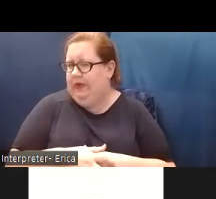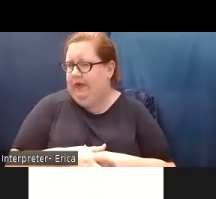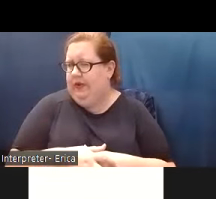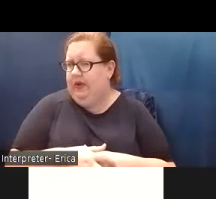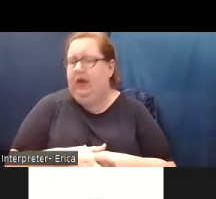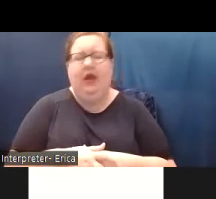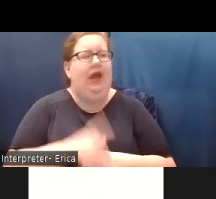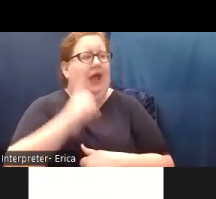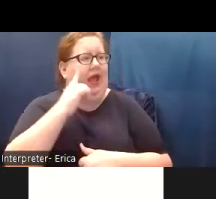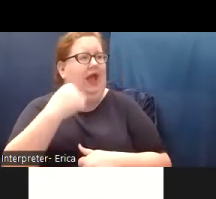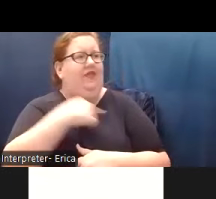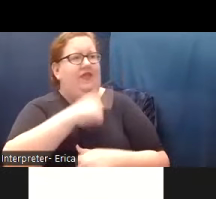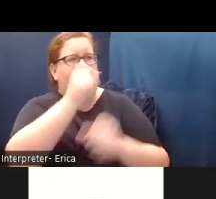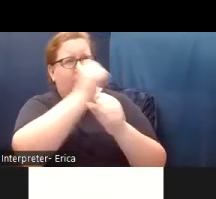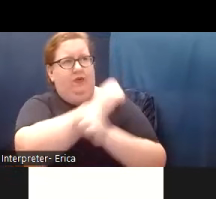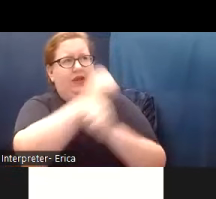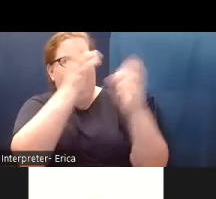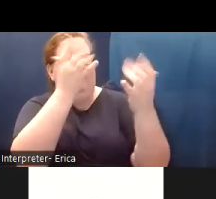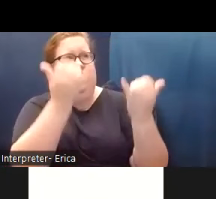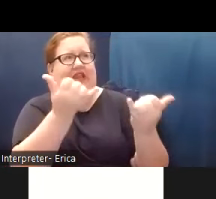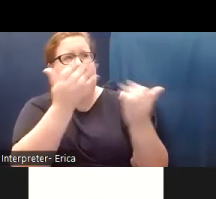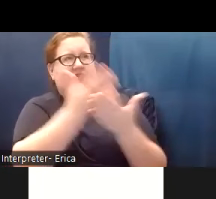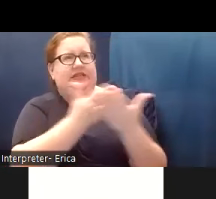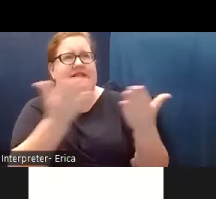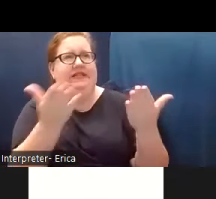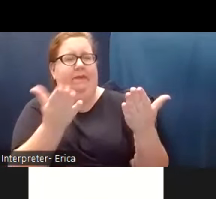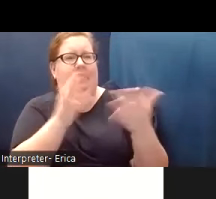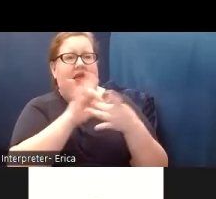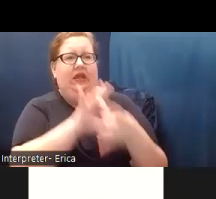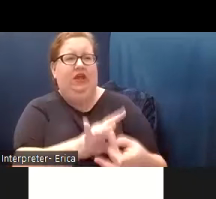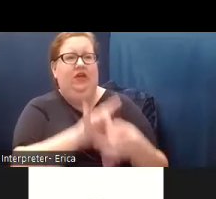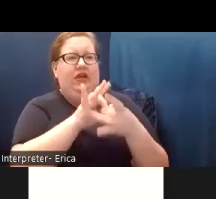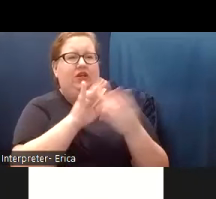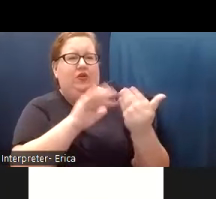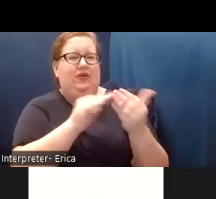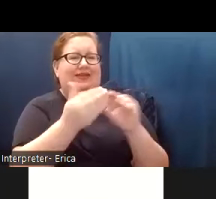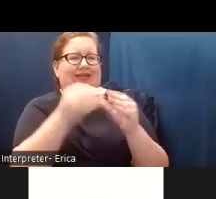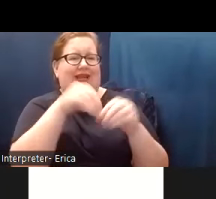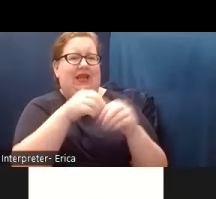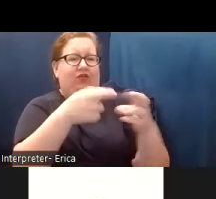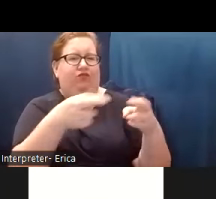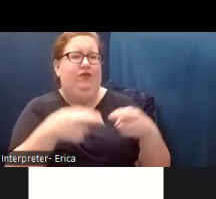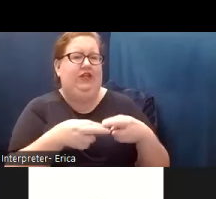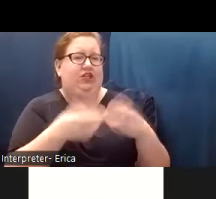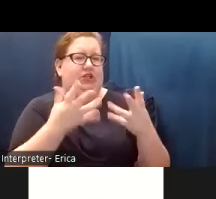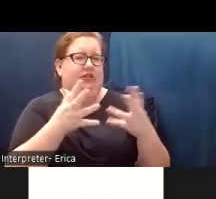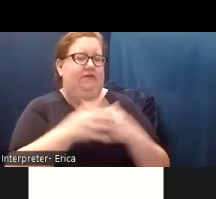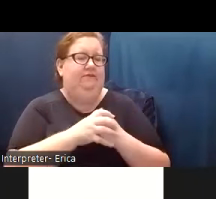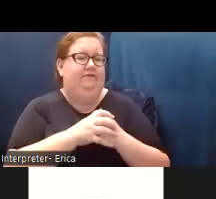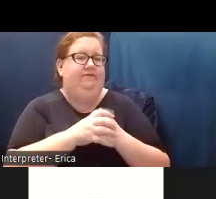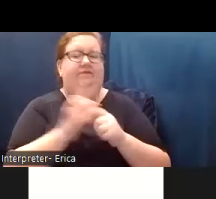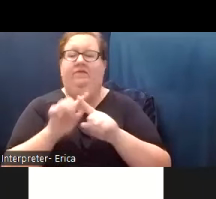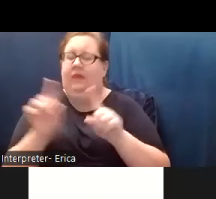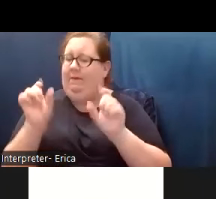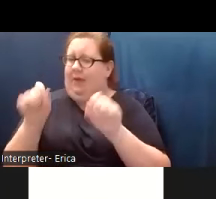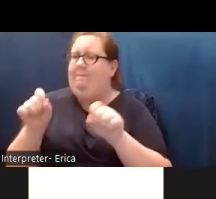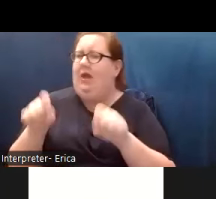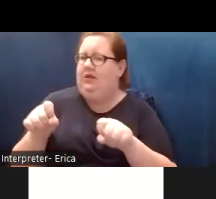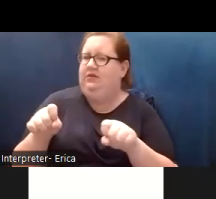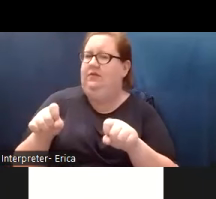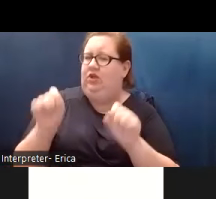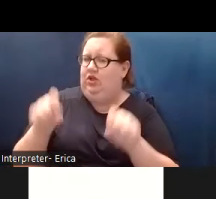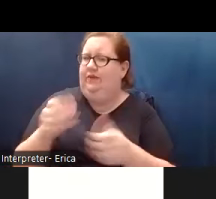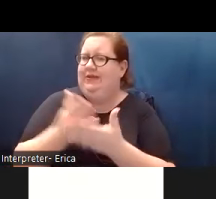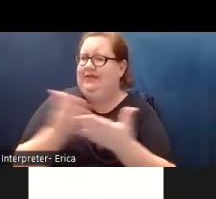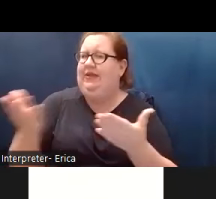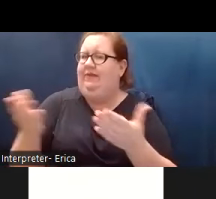I think we were envisioning this as something that would just be applying to the cities within the region. But it's possible that it could be something